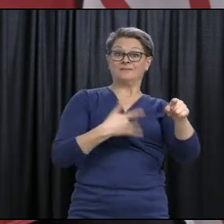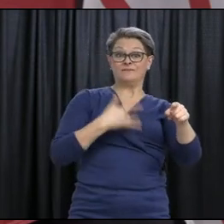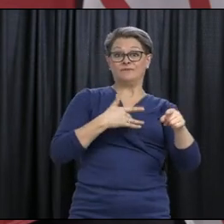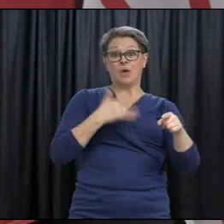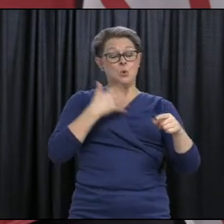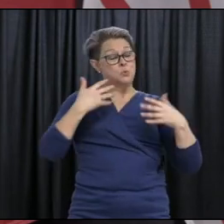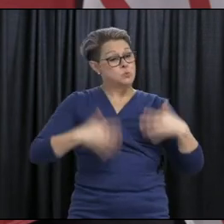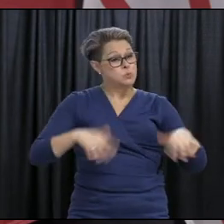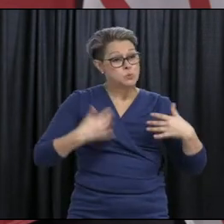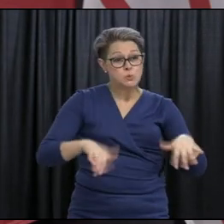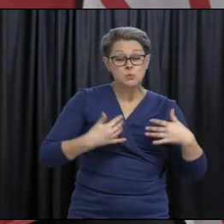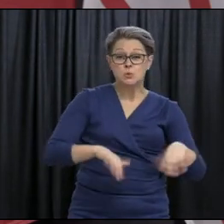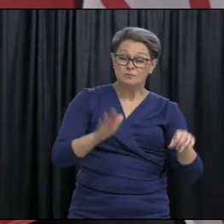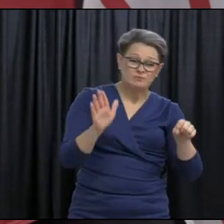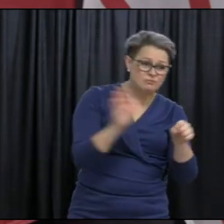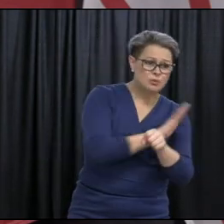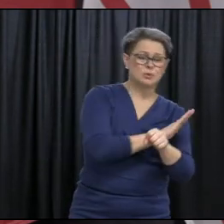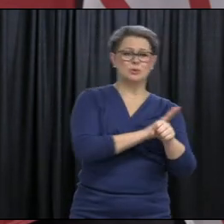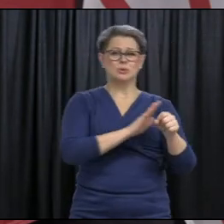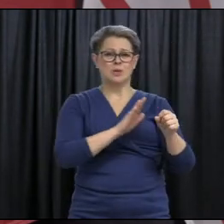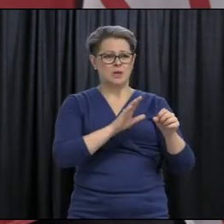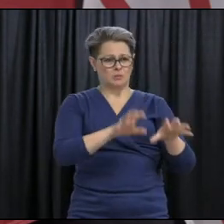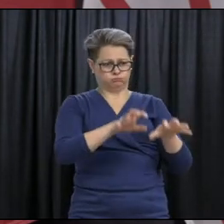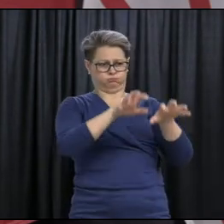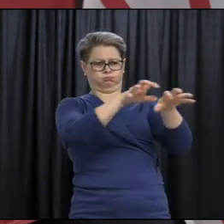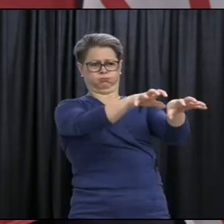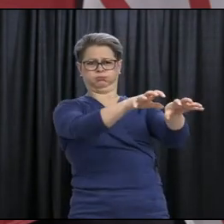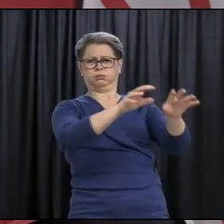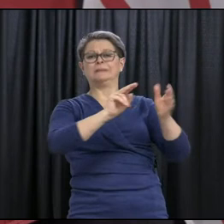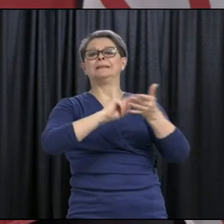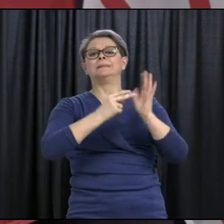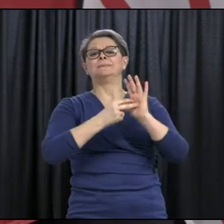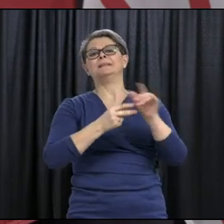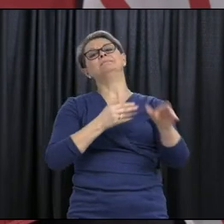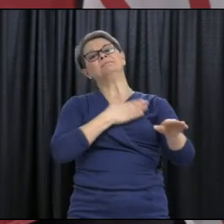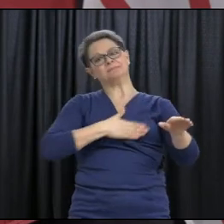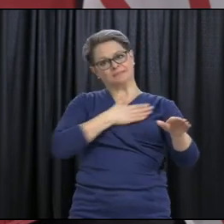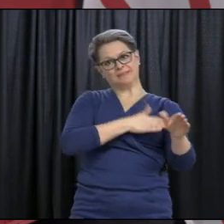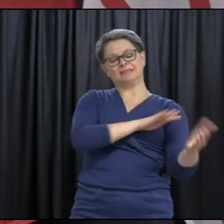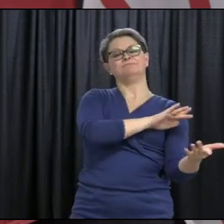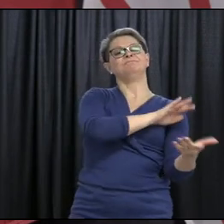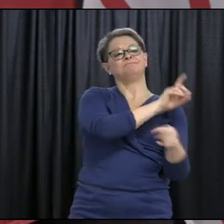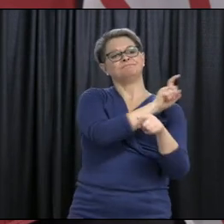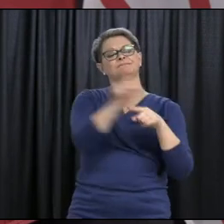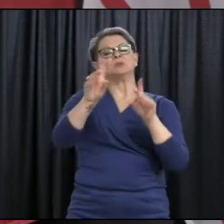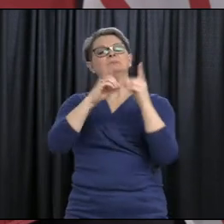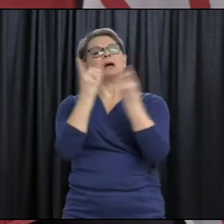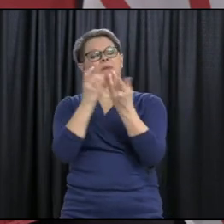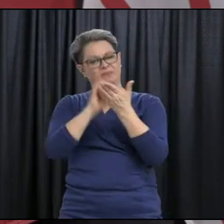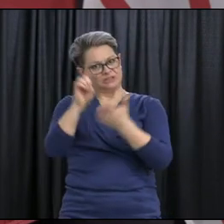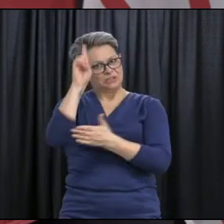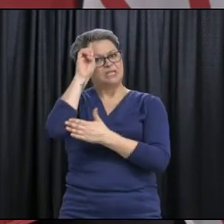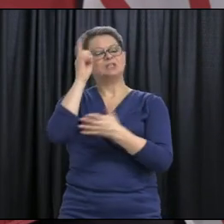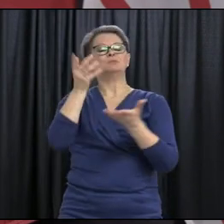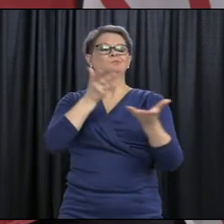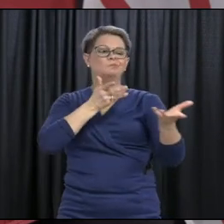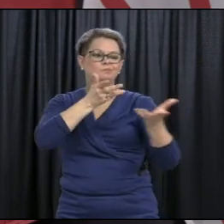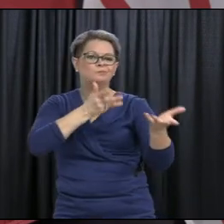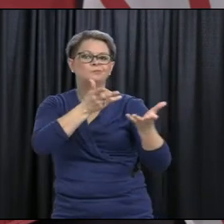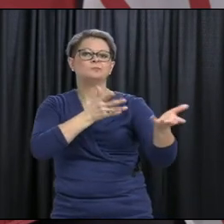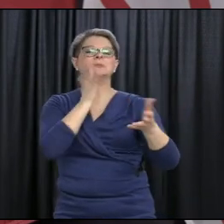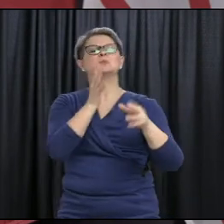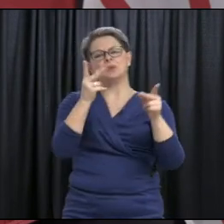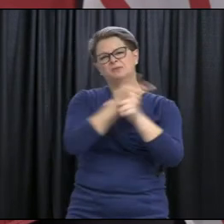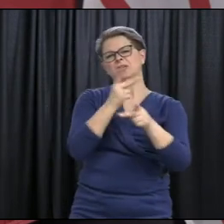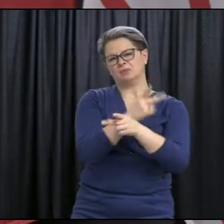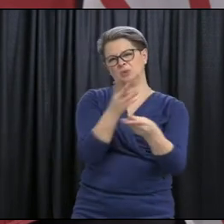capacity is challenging, we ask them to work with the district office and with the Department of Education, and we'll